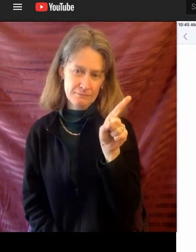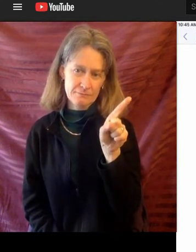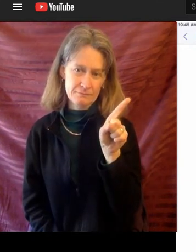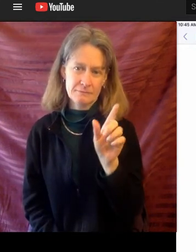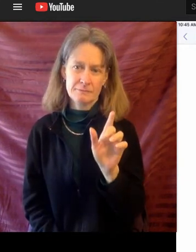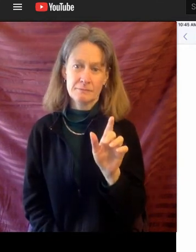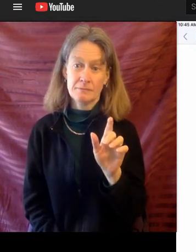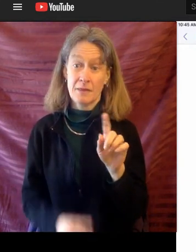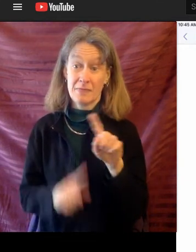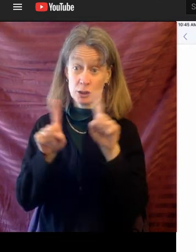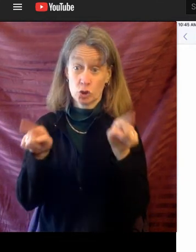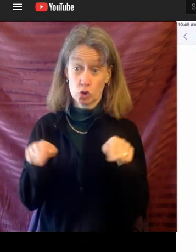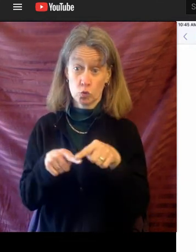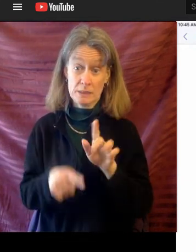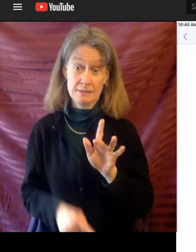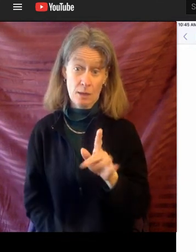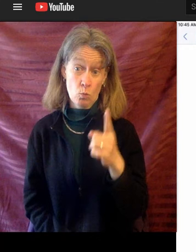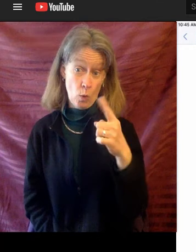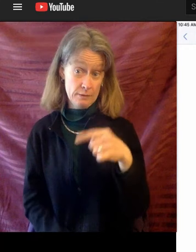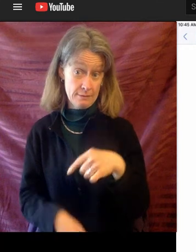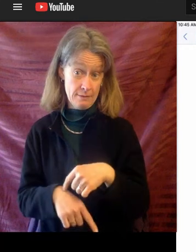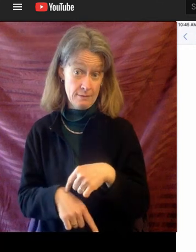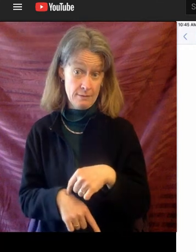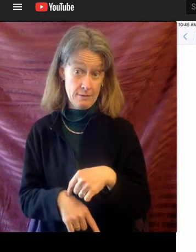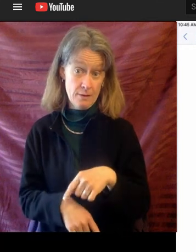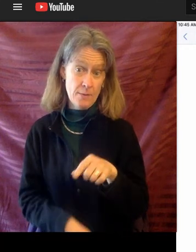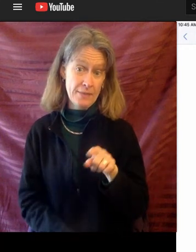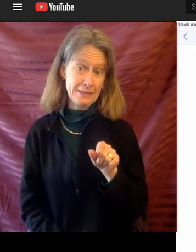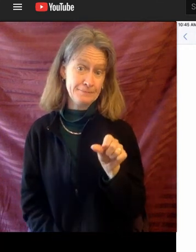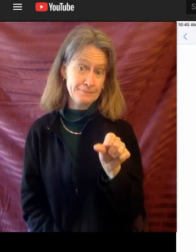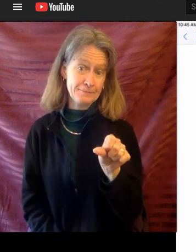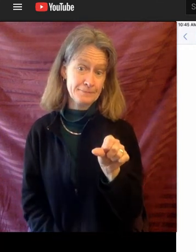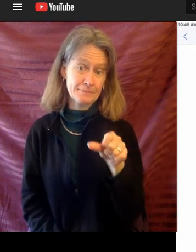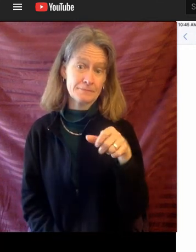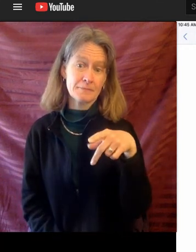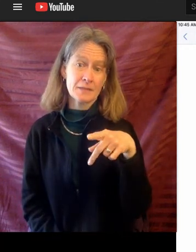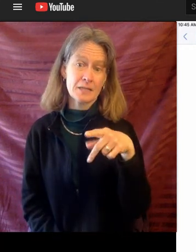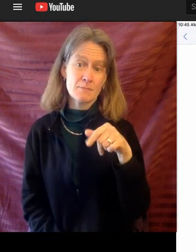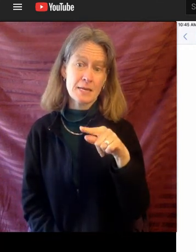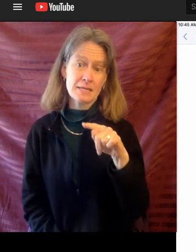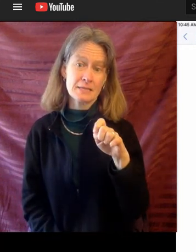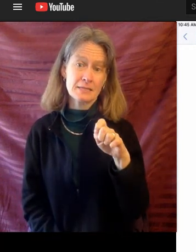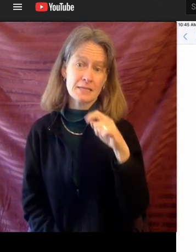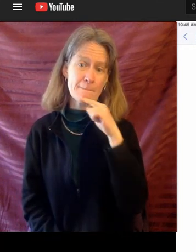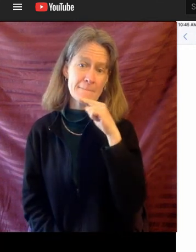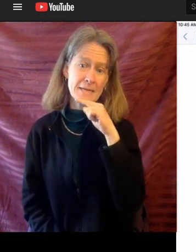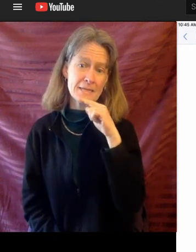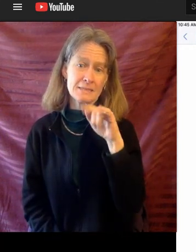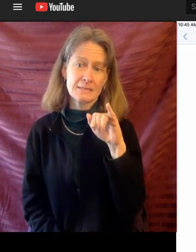tap the screen once, and click Paste Image.